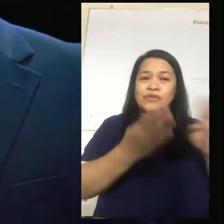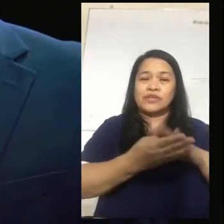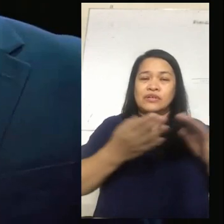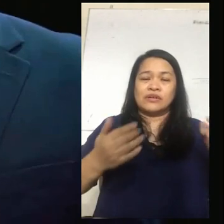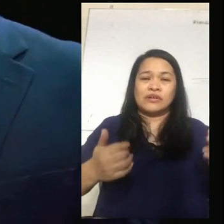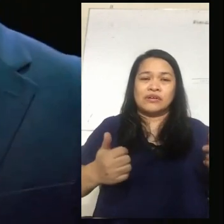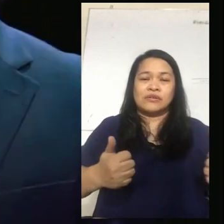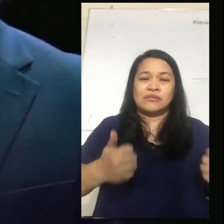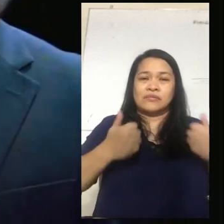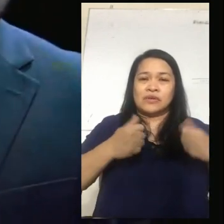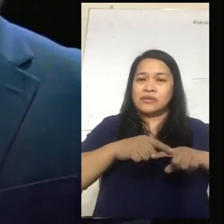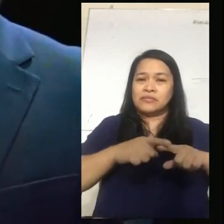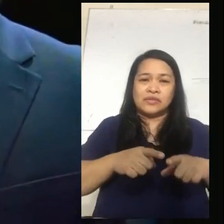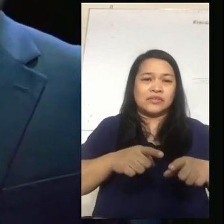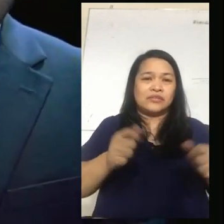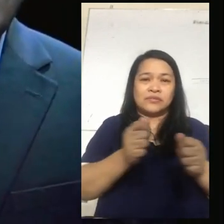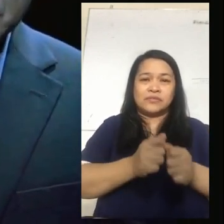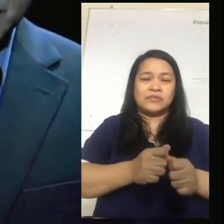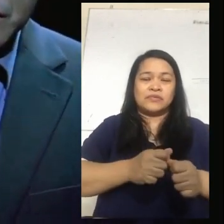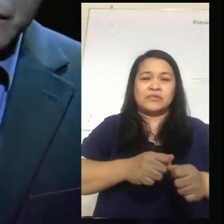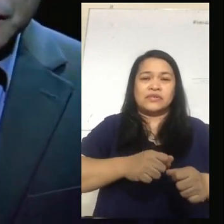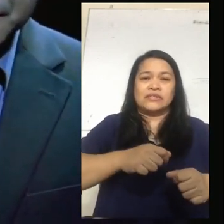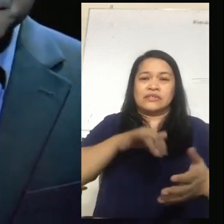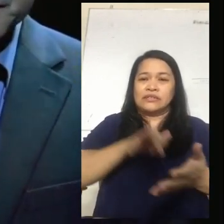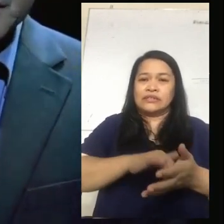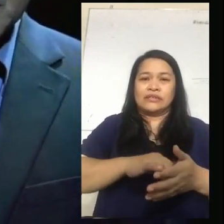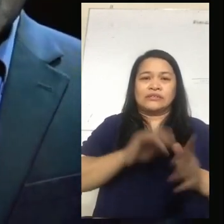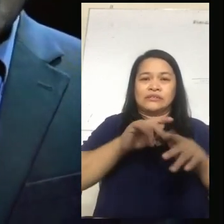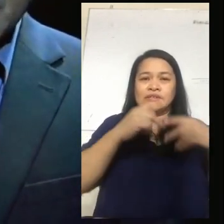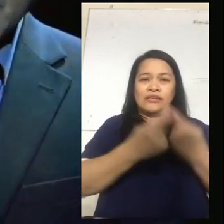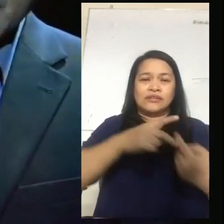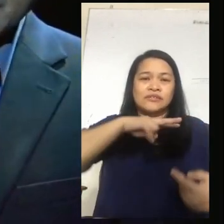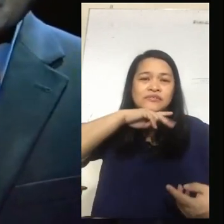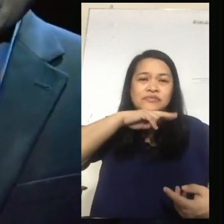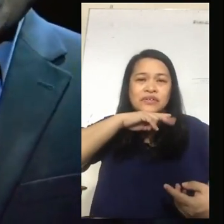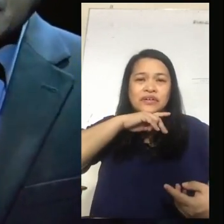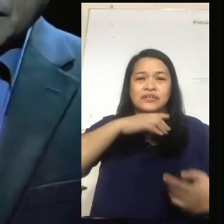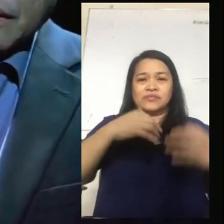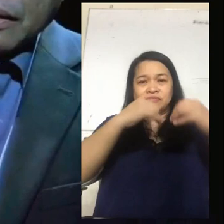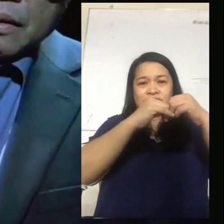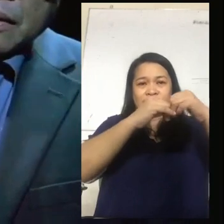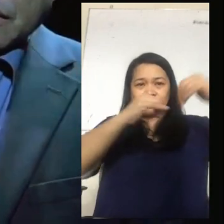nakamahiwalay ka pa sa Panginoon. Praise the Lord. And